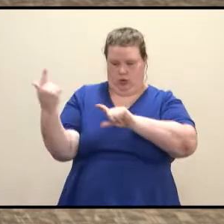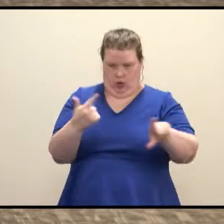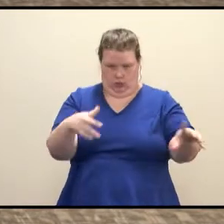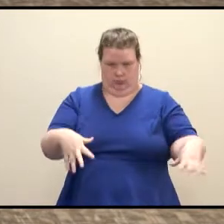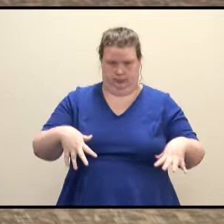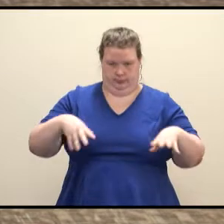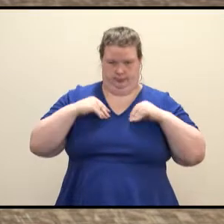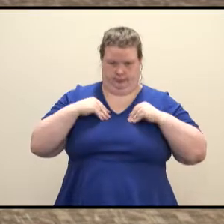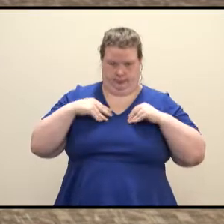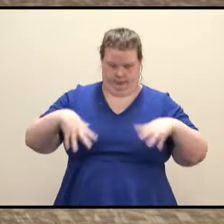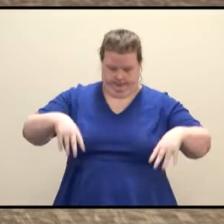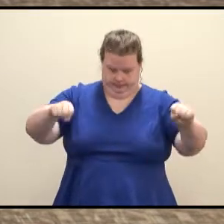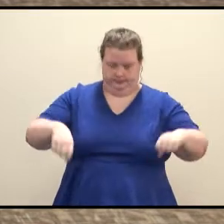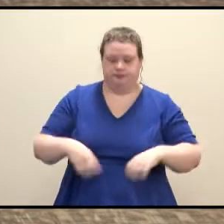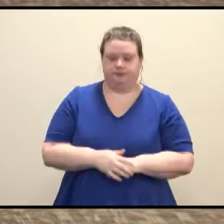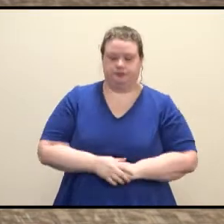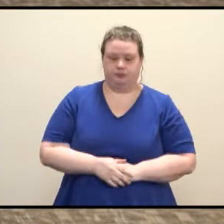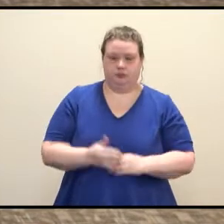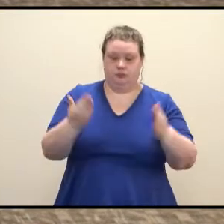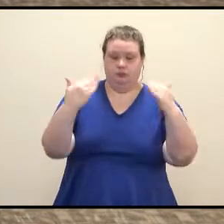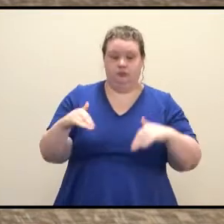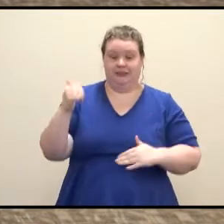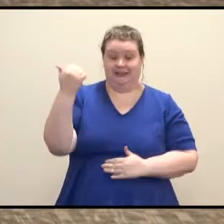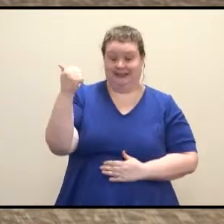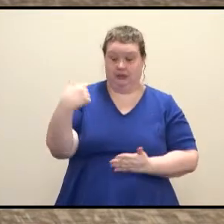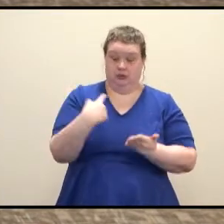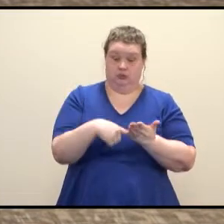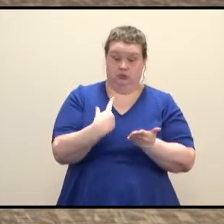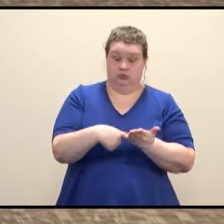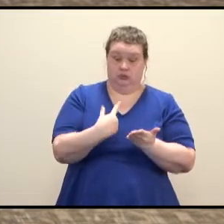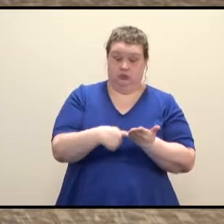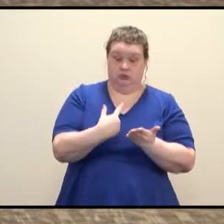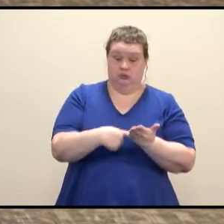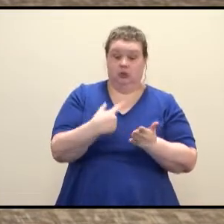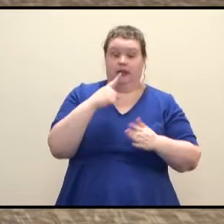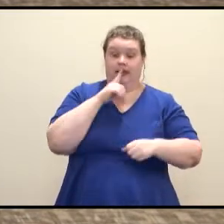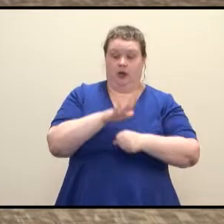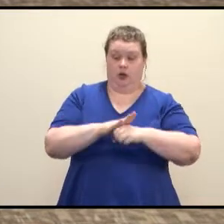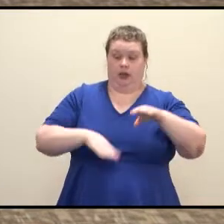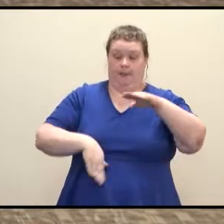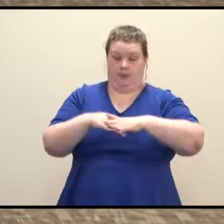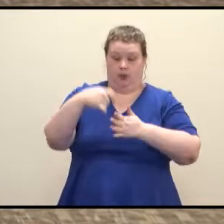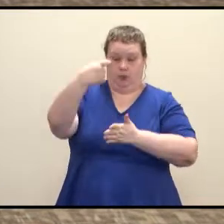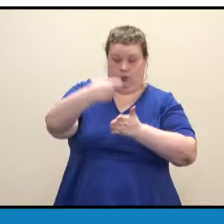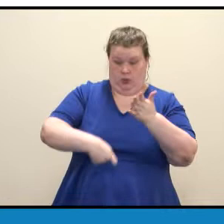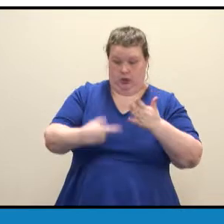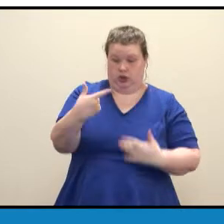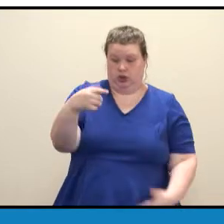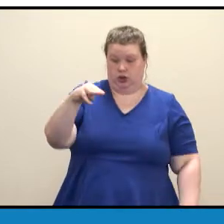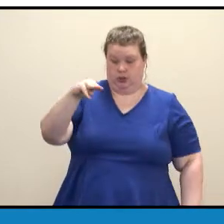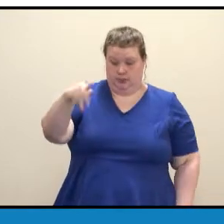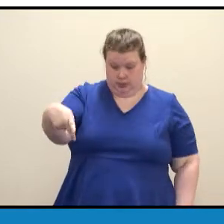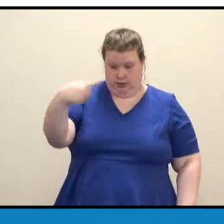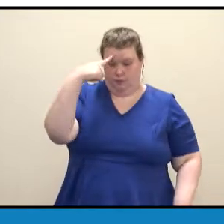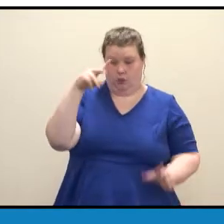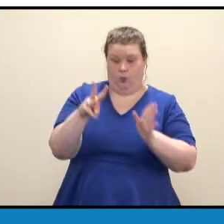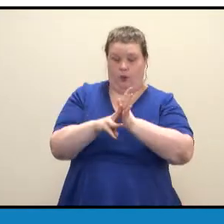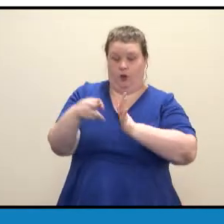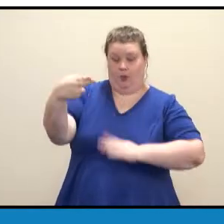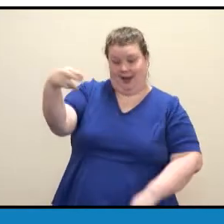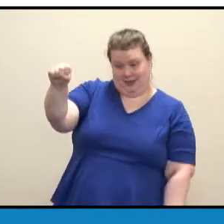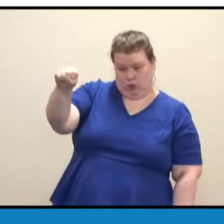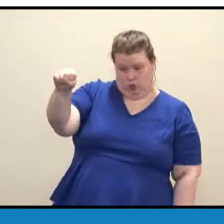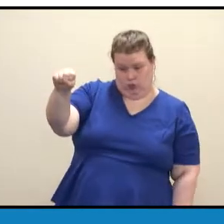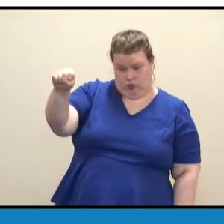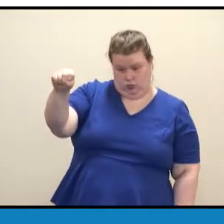move on to item 10, consider and discuss and take appropriate action regarding guaranteed maximum price for Waco